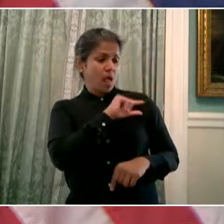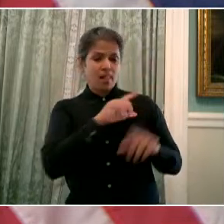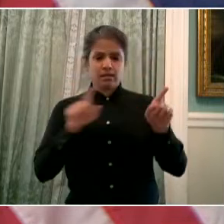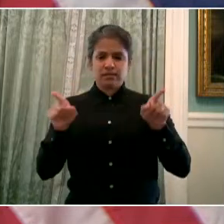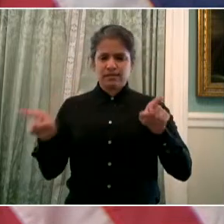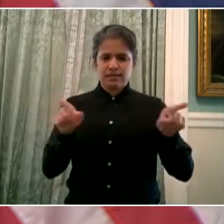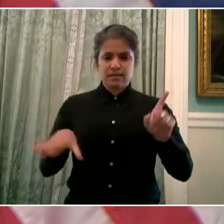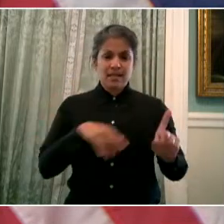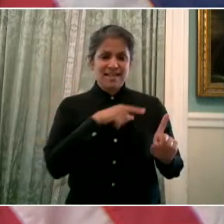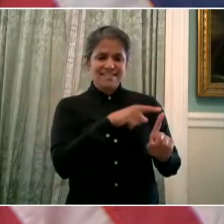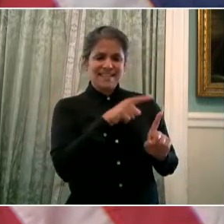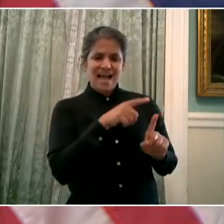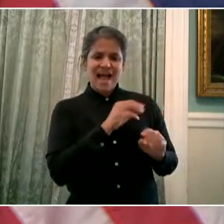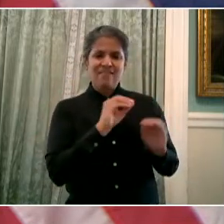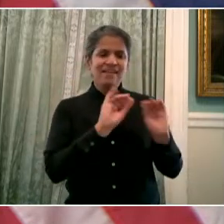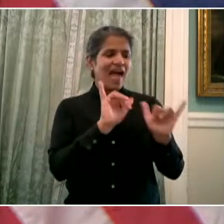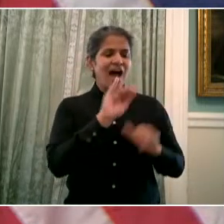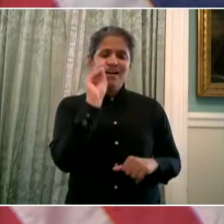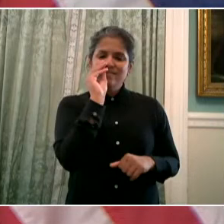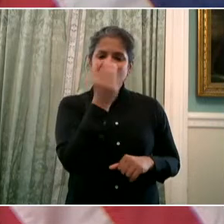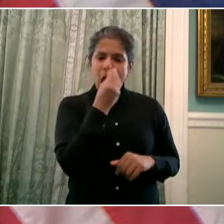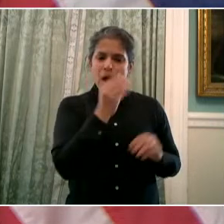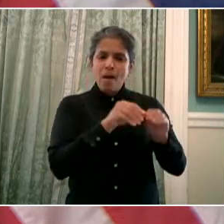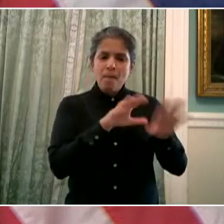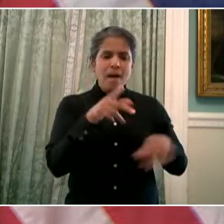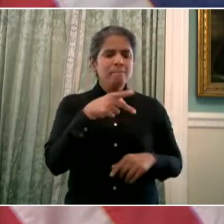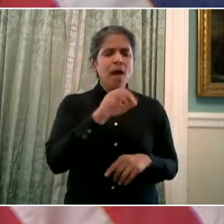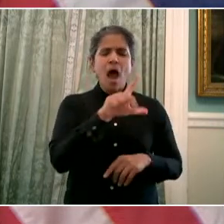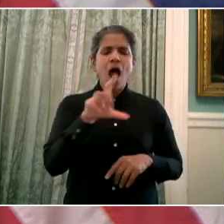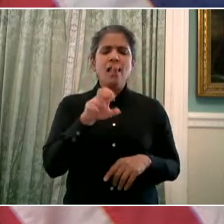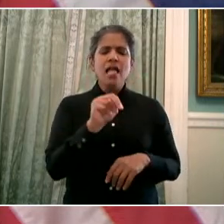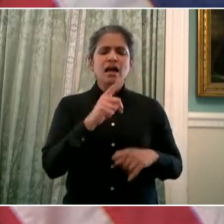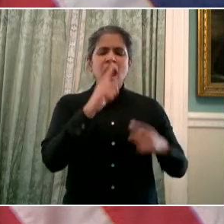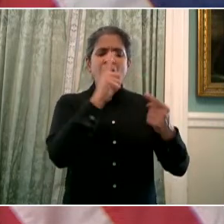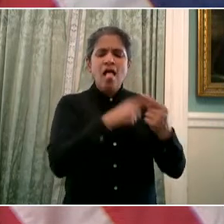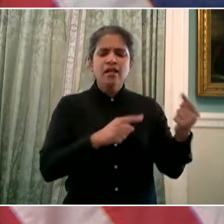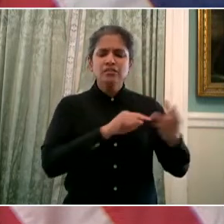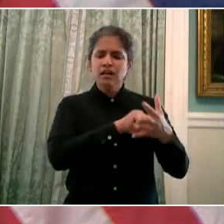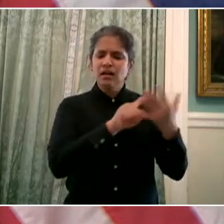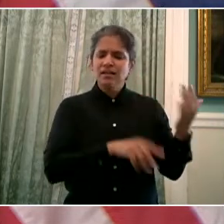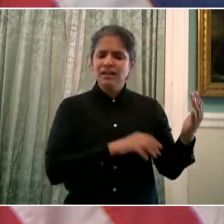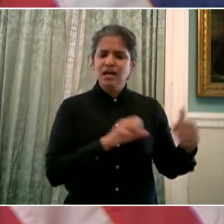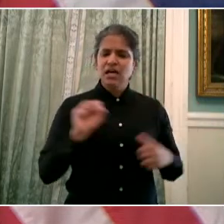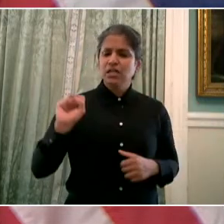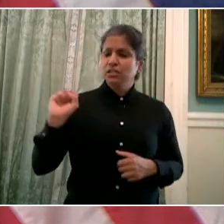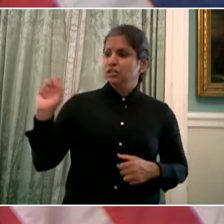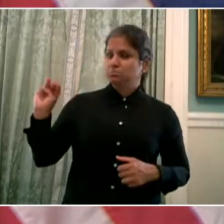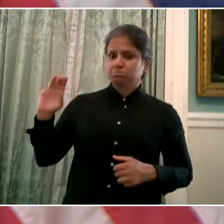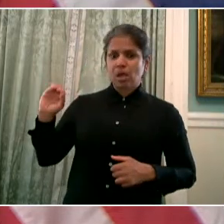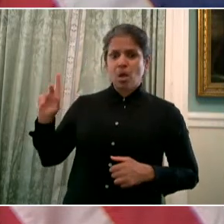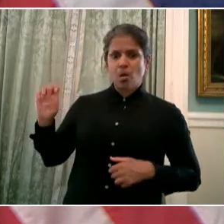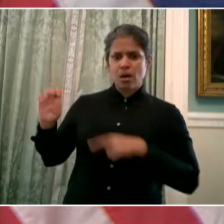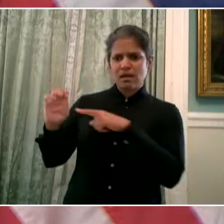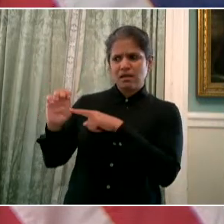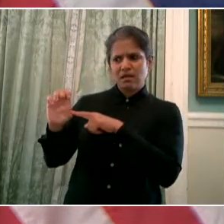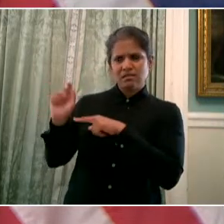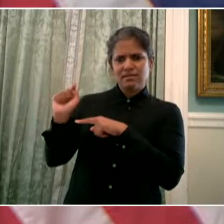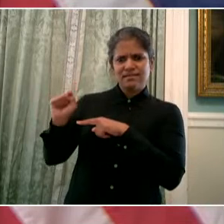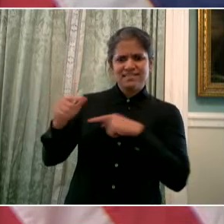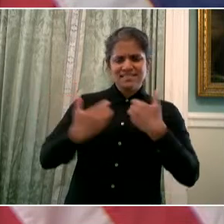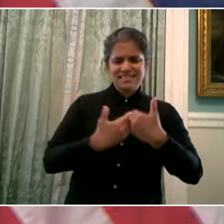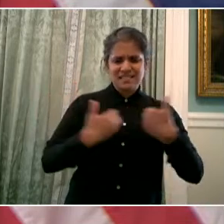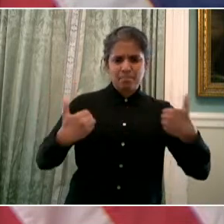of pollution. Smoke is only one factor in this. Generally, the forecasting is done by New York